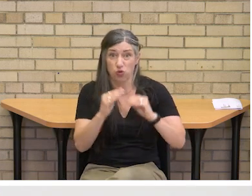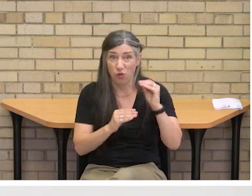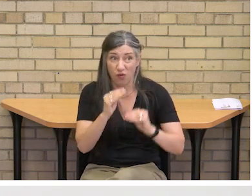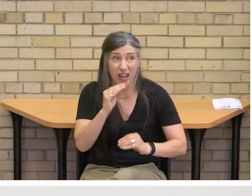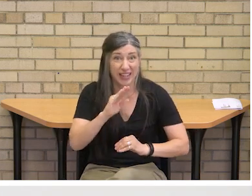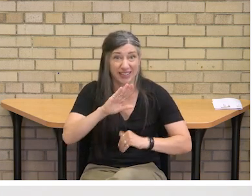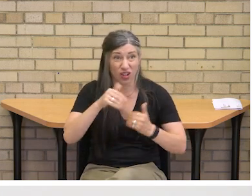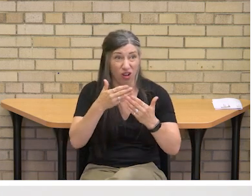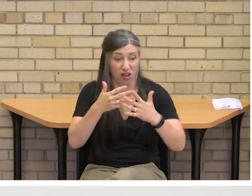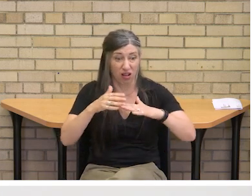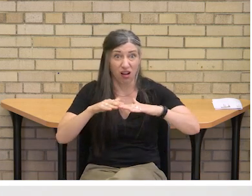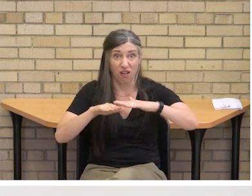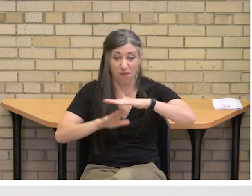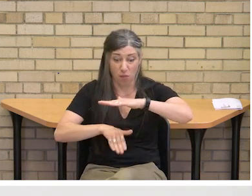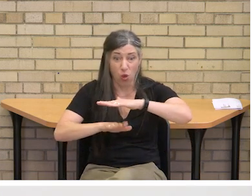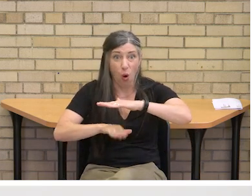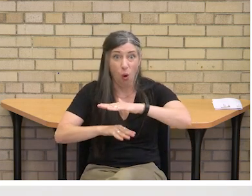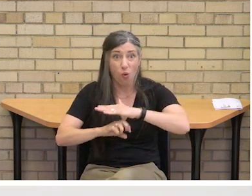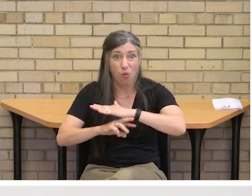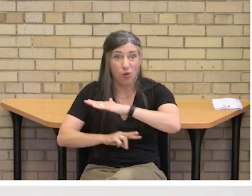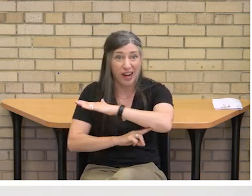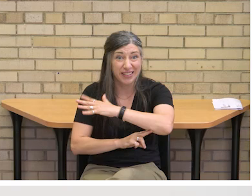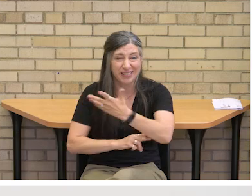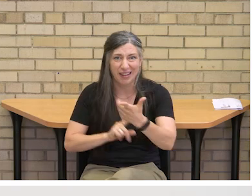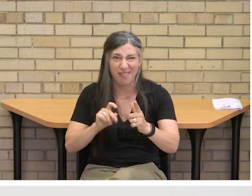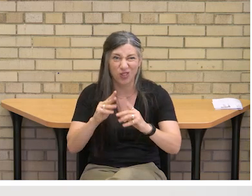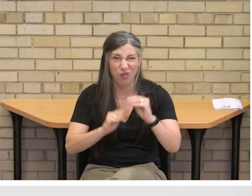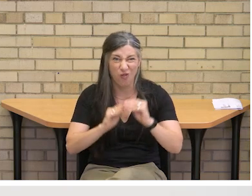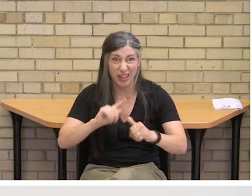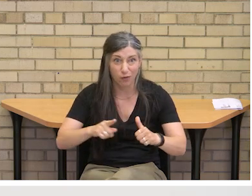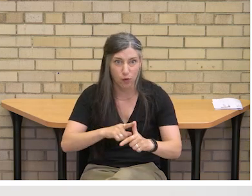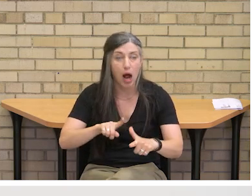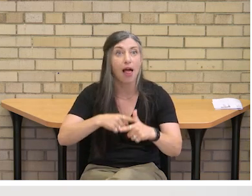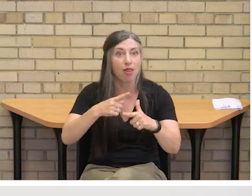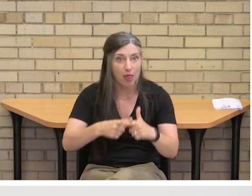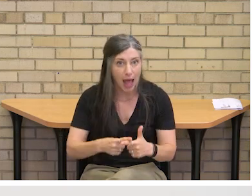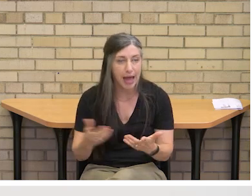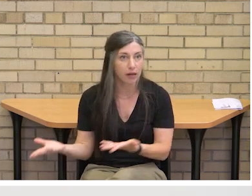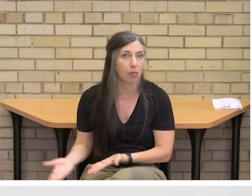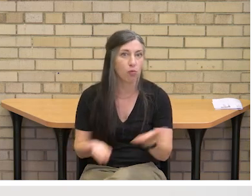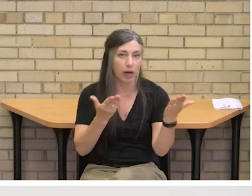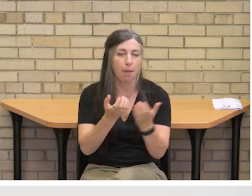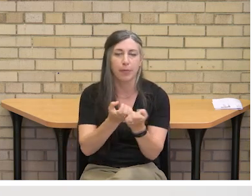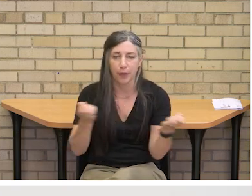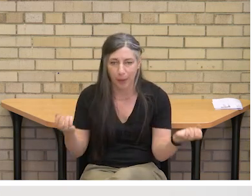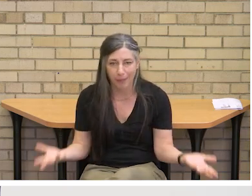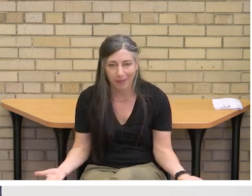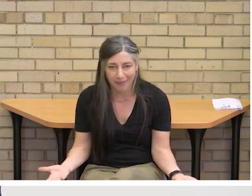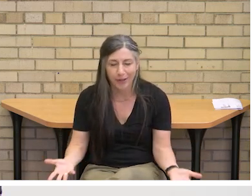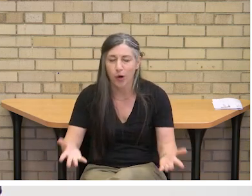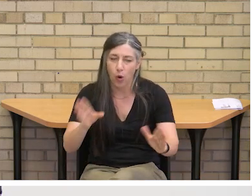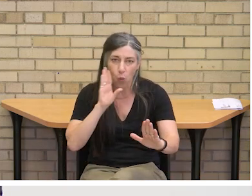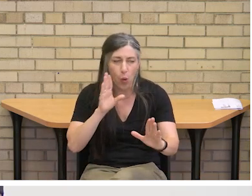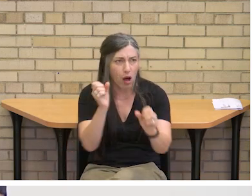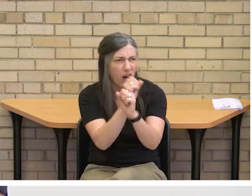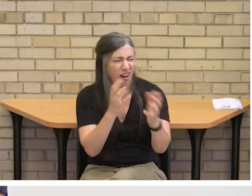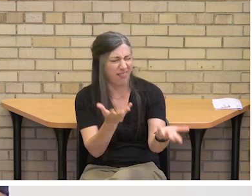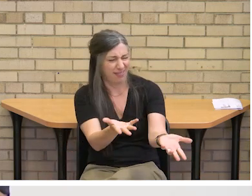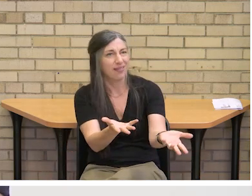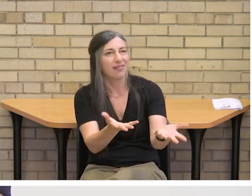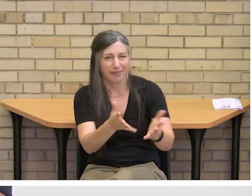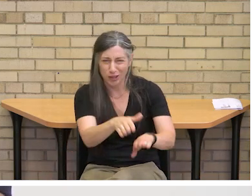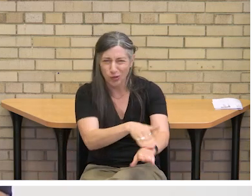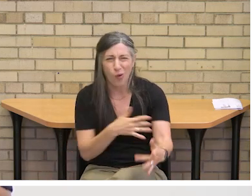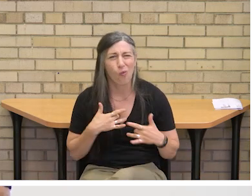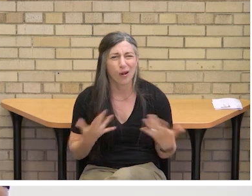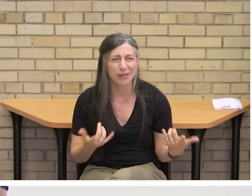gusset plates from below before they can even get equipment on the bridge to start doing that work. So some of those things do make